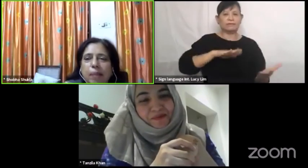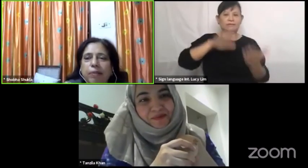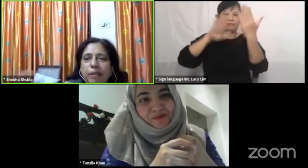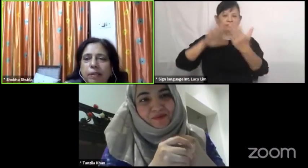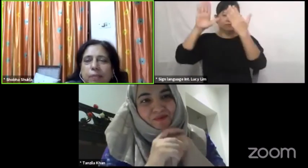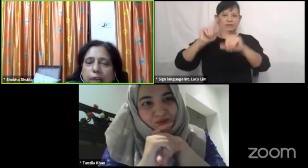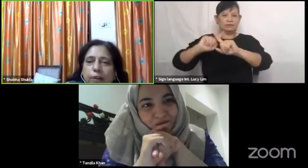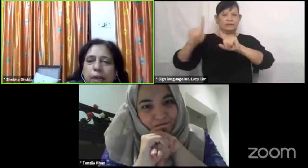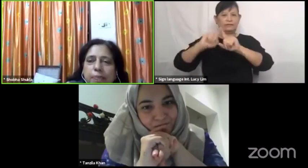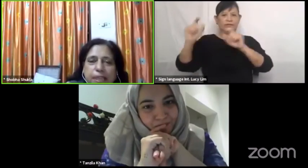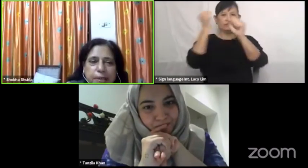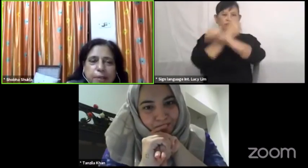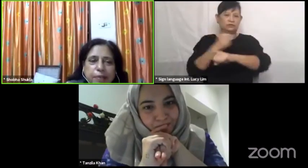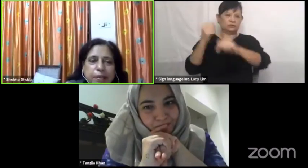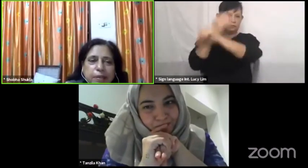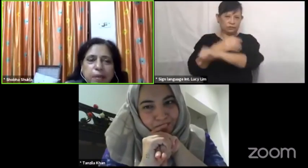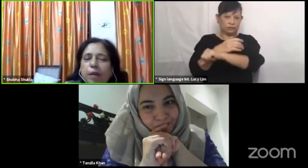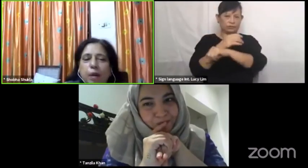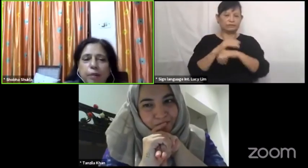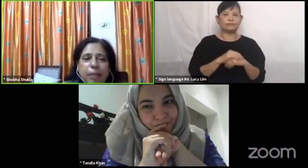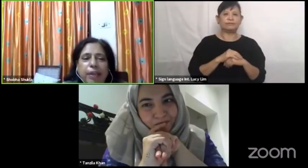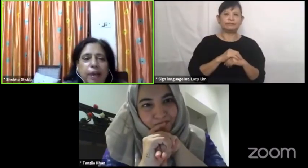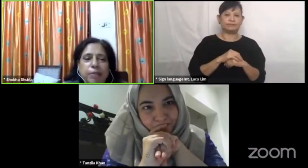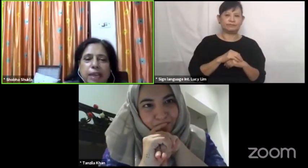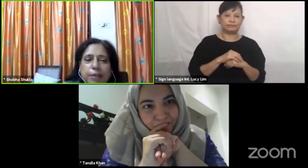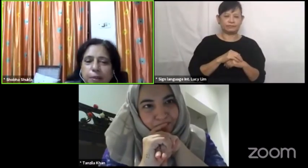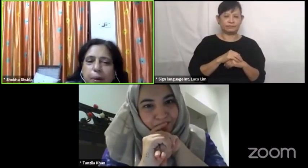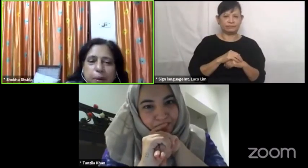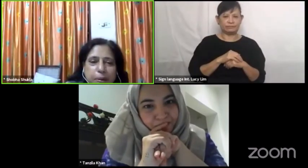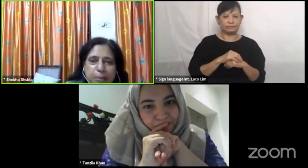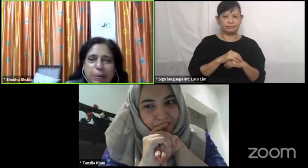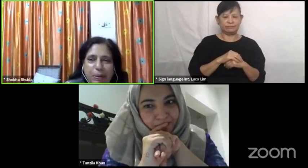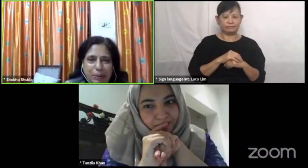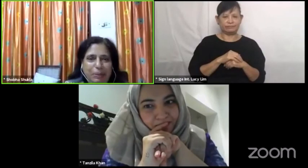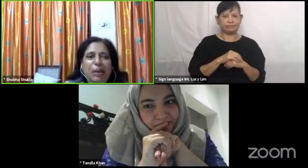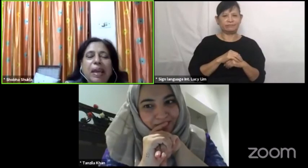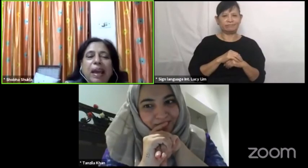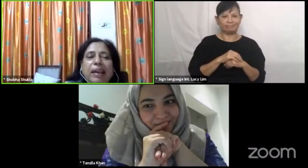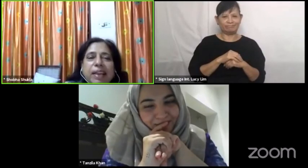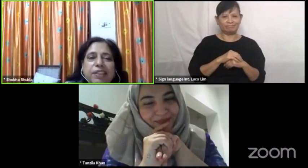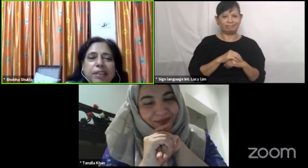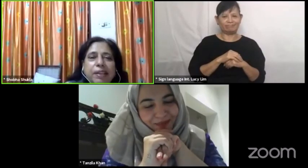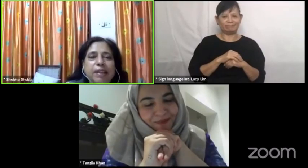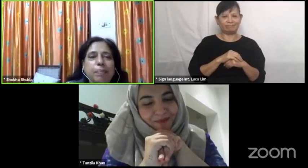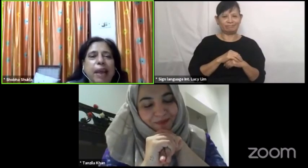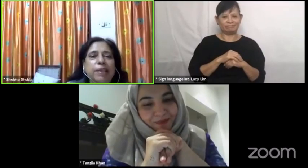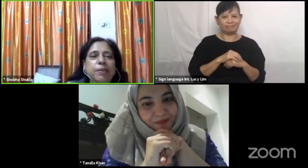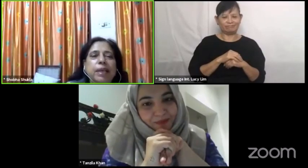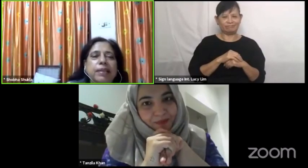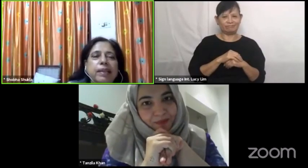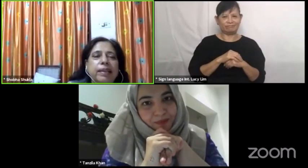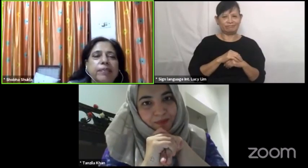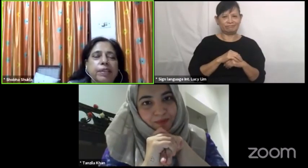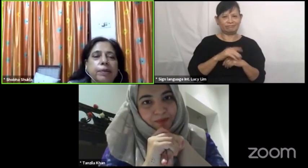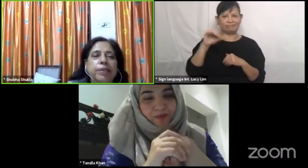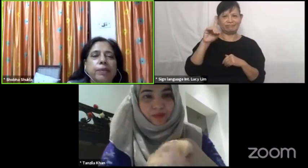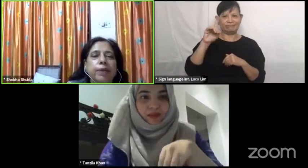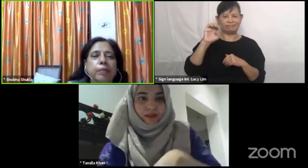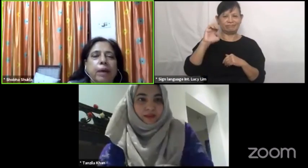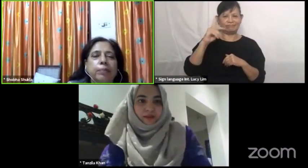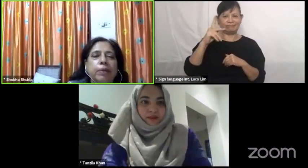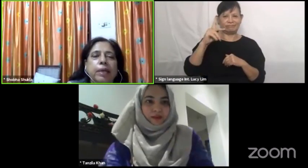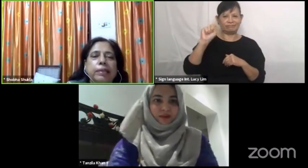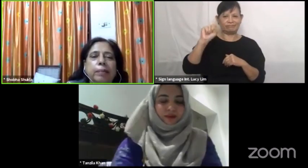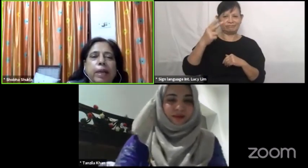is one of the upsides of it. A lot many downsides though. So Dakshitha is back. So Dakshitha, there was a question